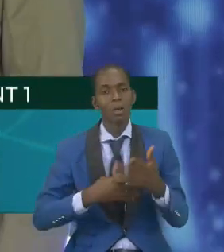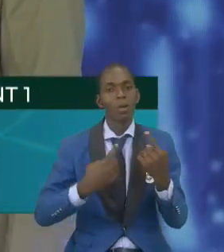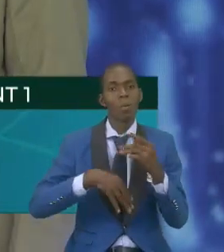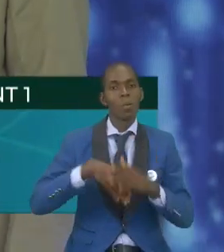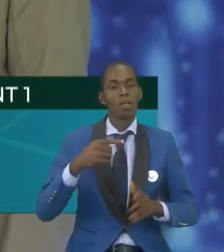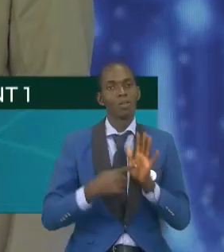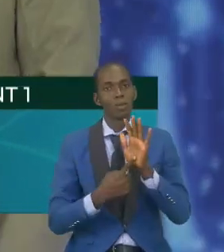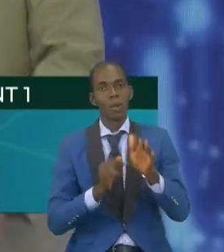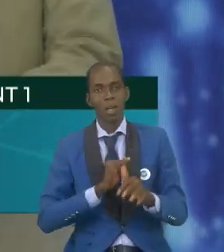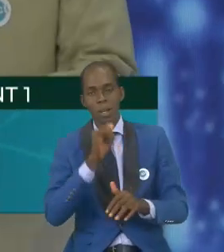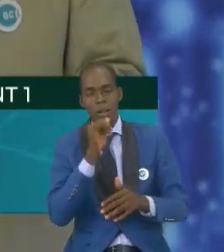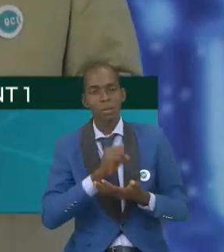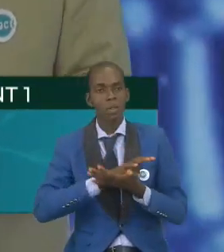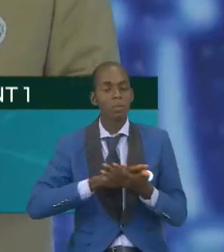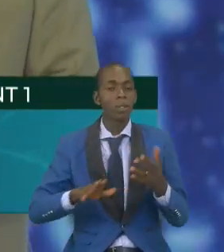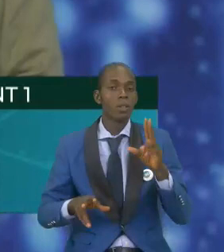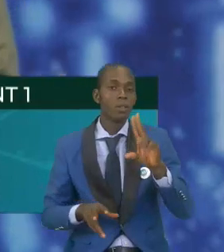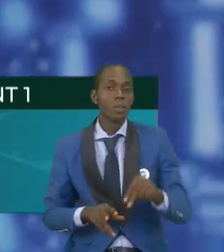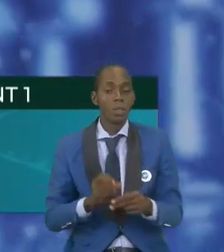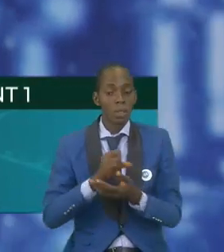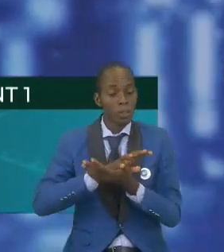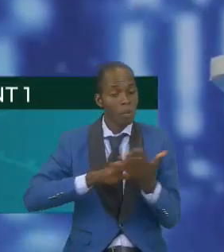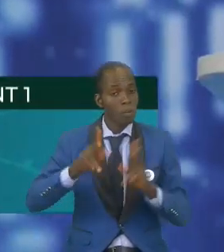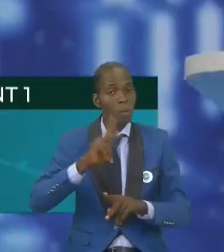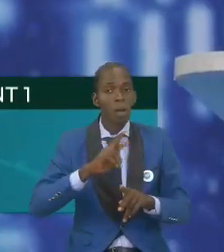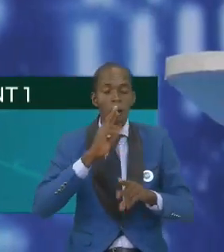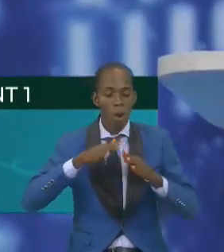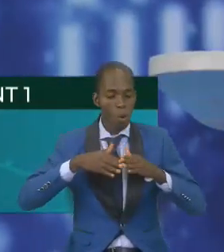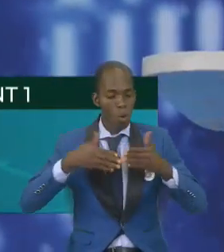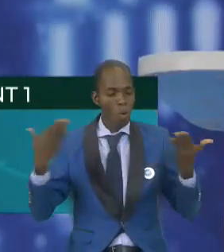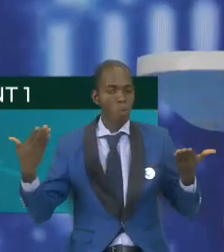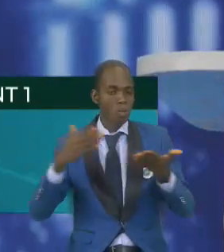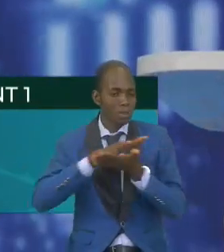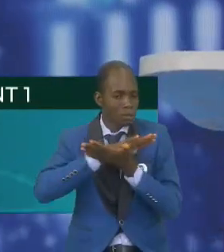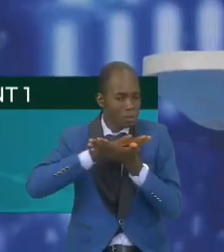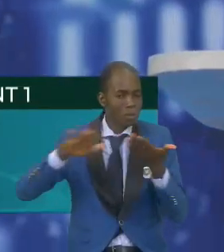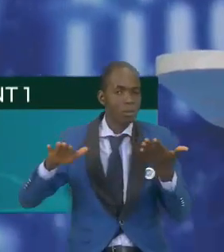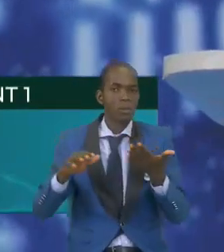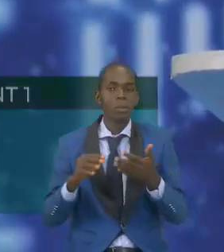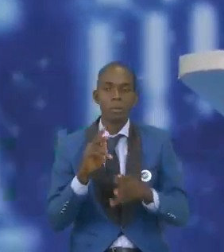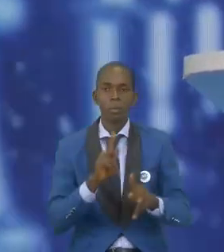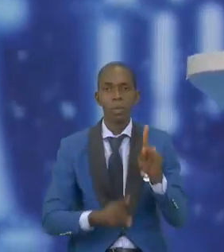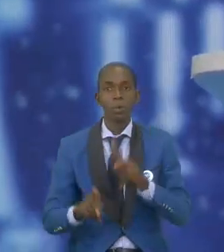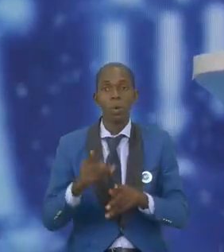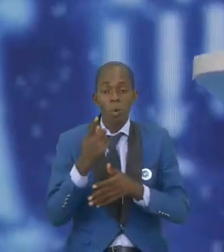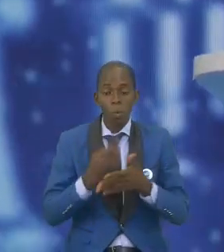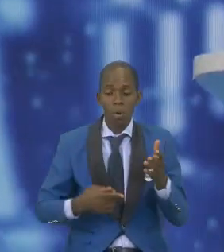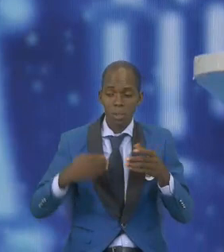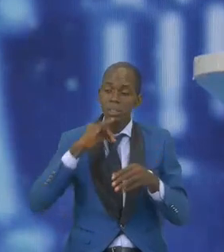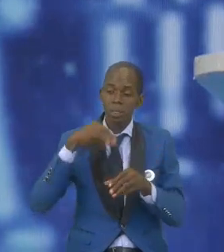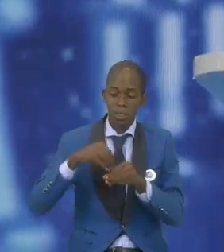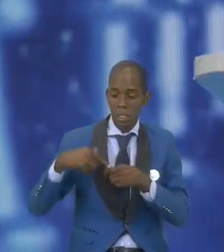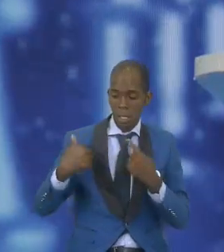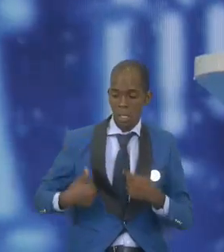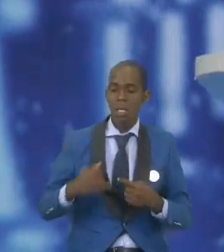Sanctified people are transparent people. What they have in the heart is what they say with their mouth,